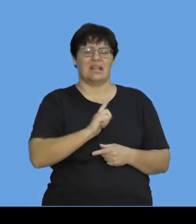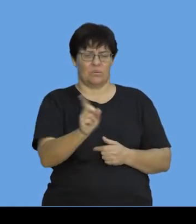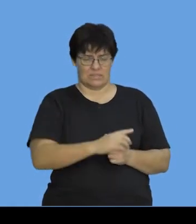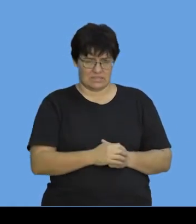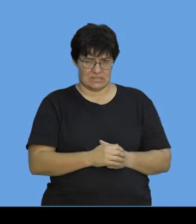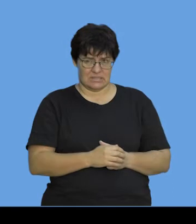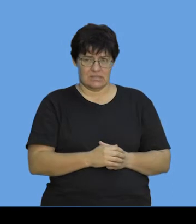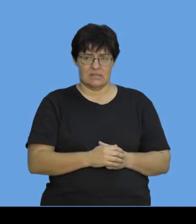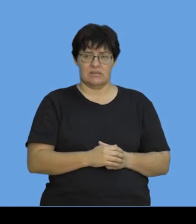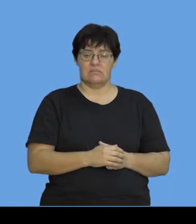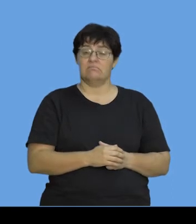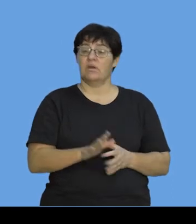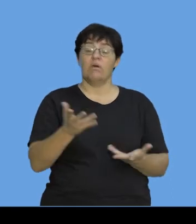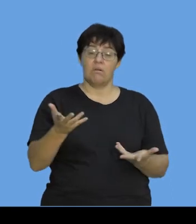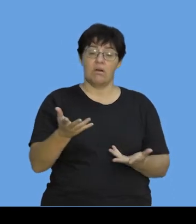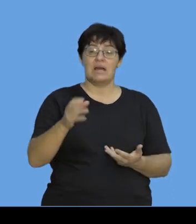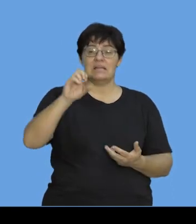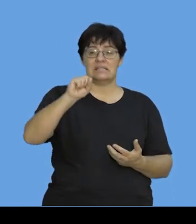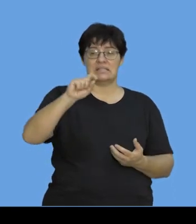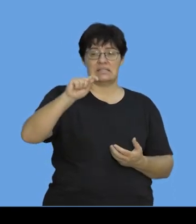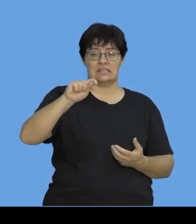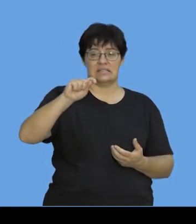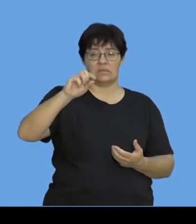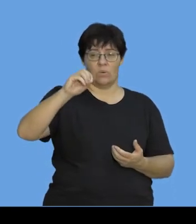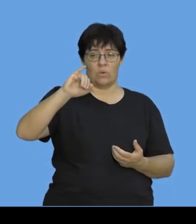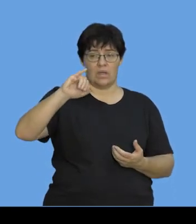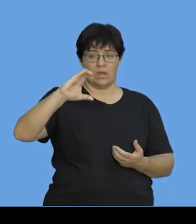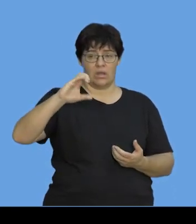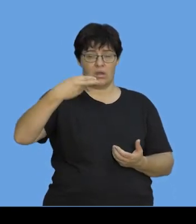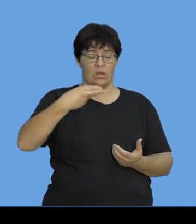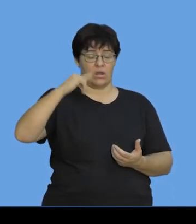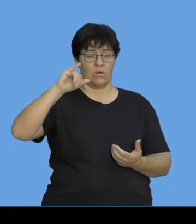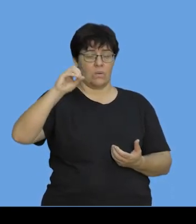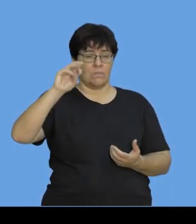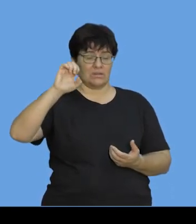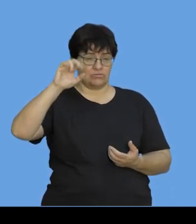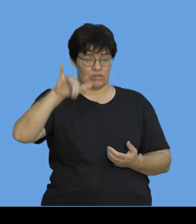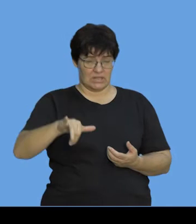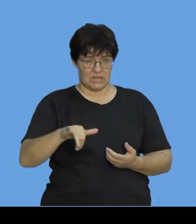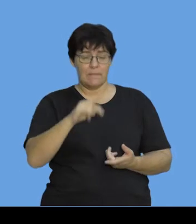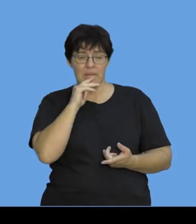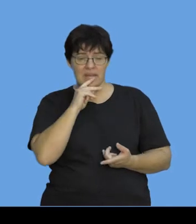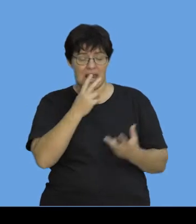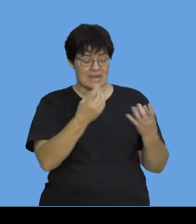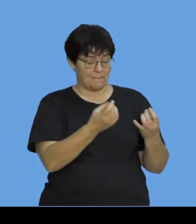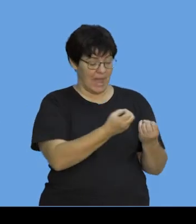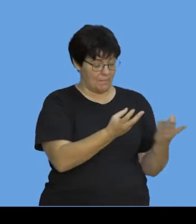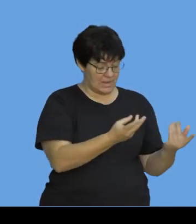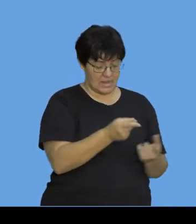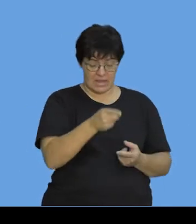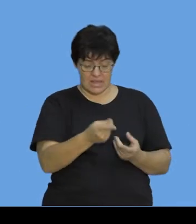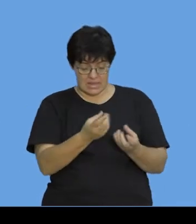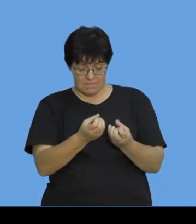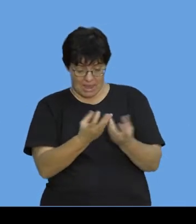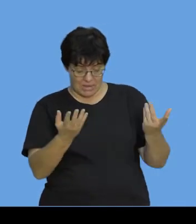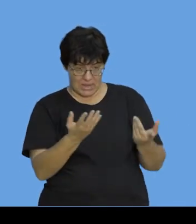It tells us that, in stoichiometry, it involves the study of numerical ratios in which